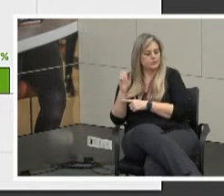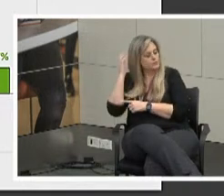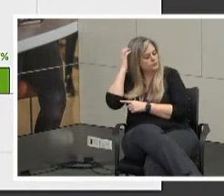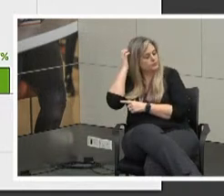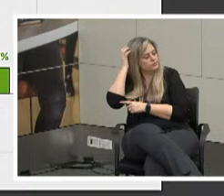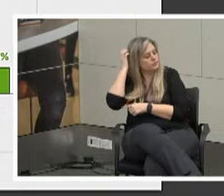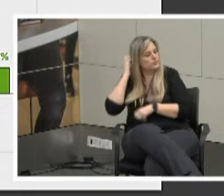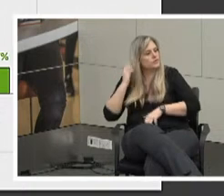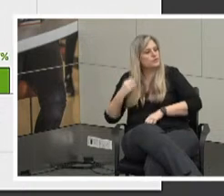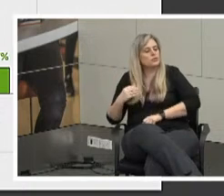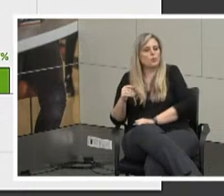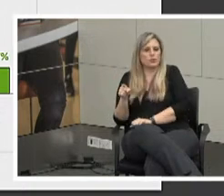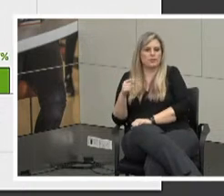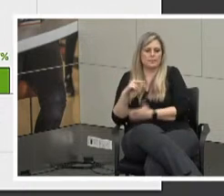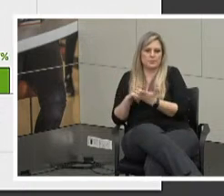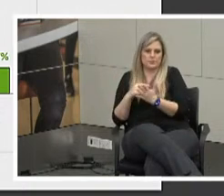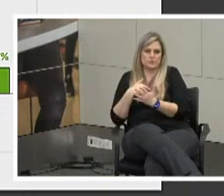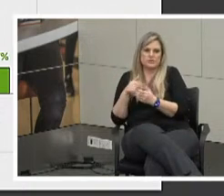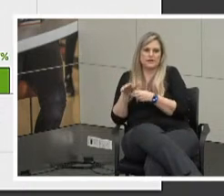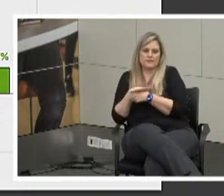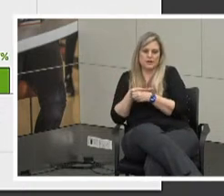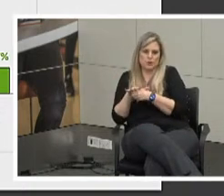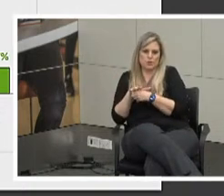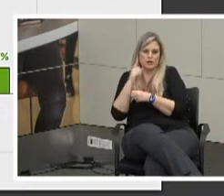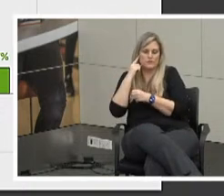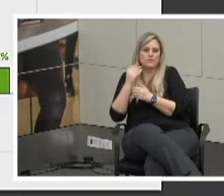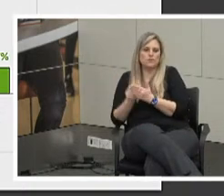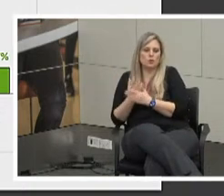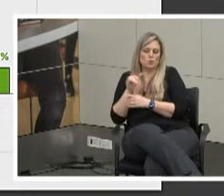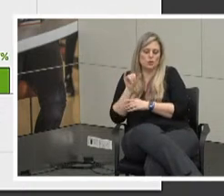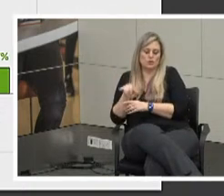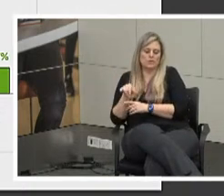have we still have an area of growth in that